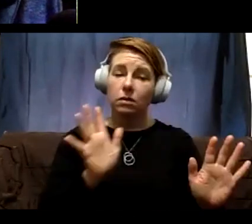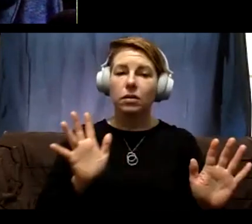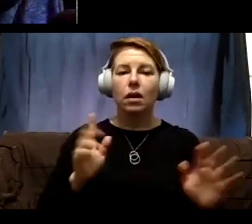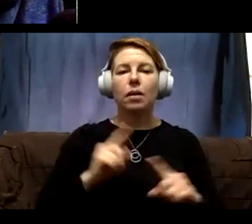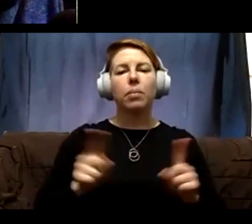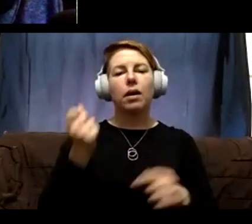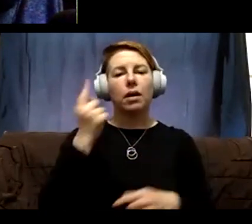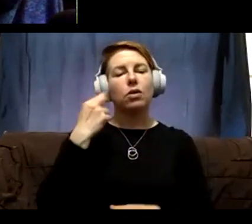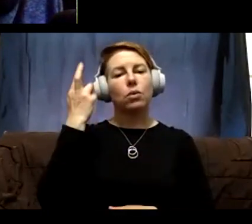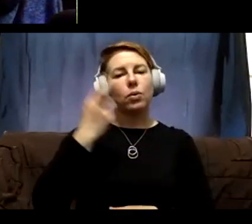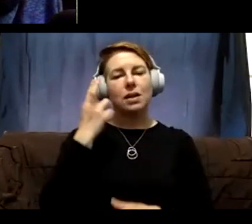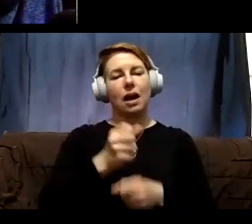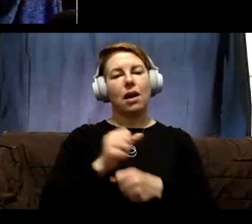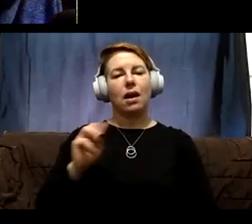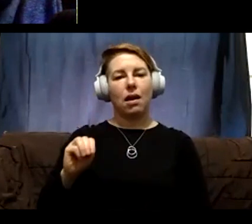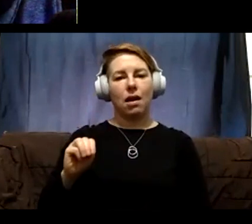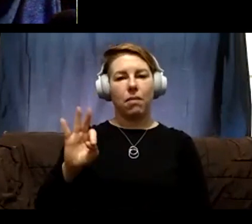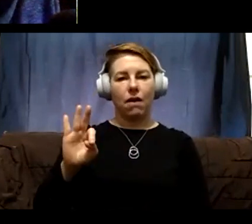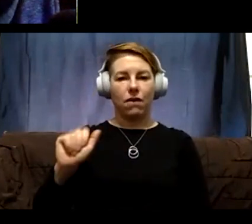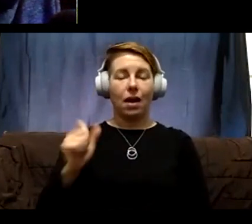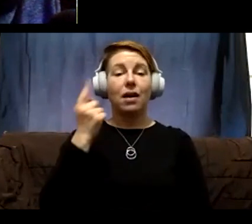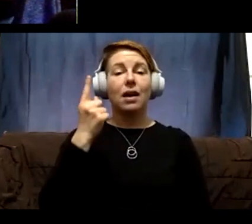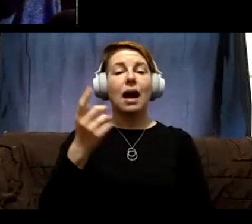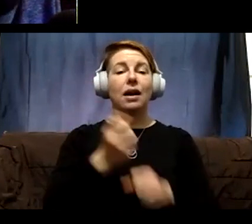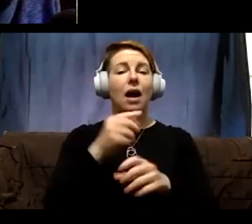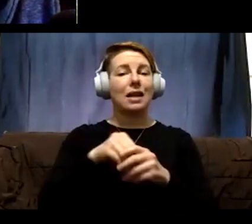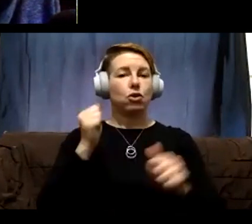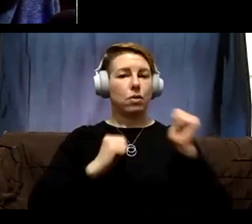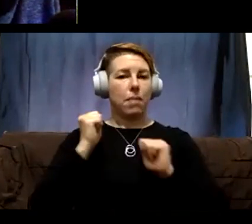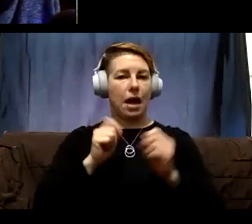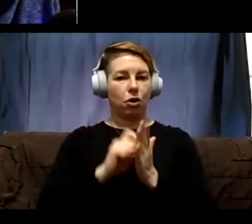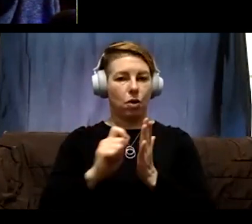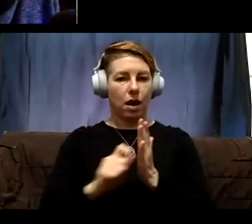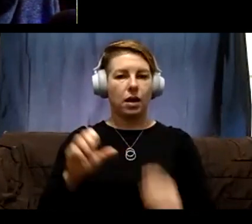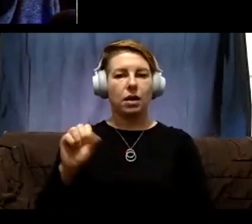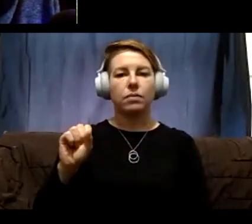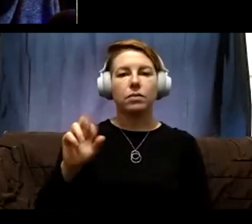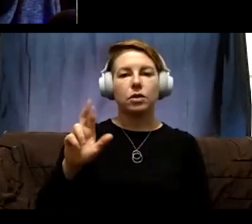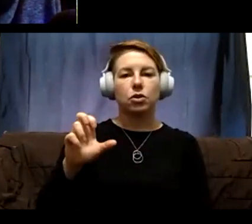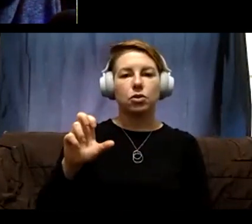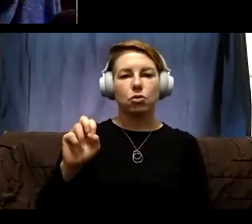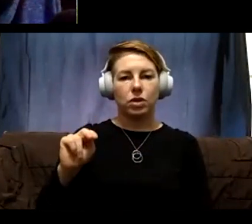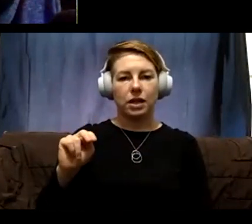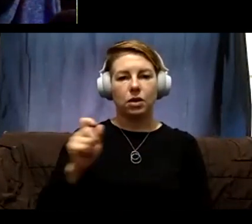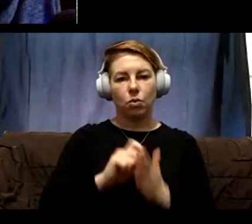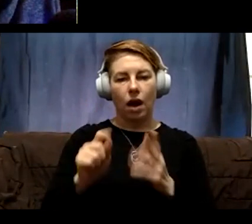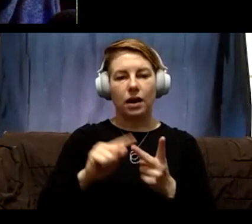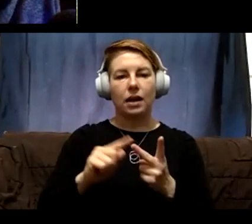The reason I got the MFA that I did, and I got it in dramatic writing, so screenwriting, playwriting, and TV writing,